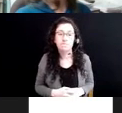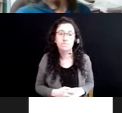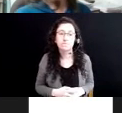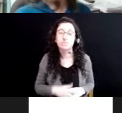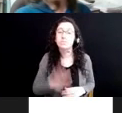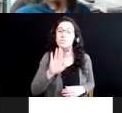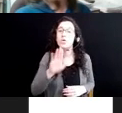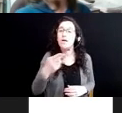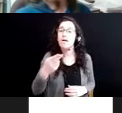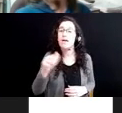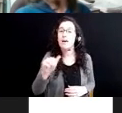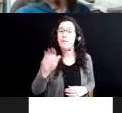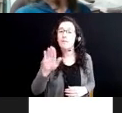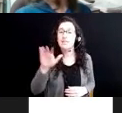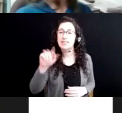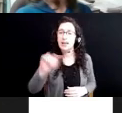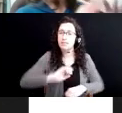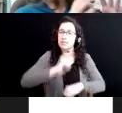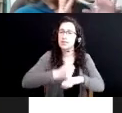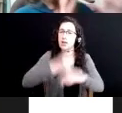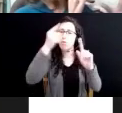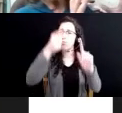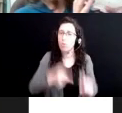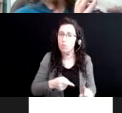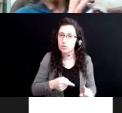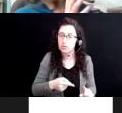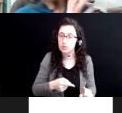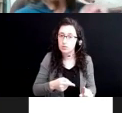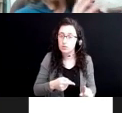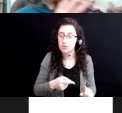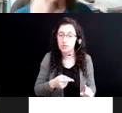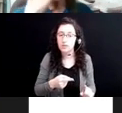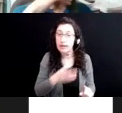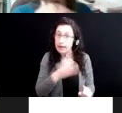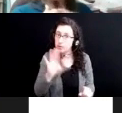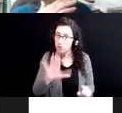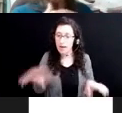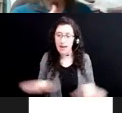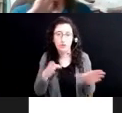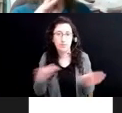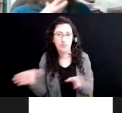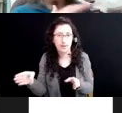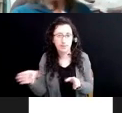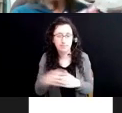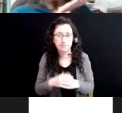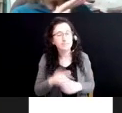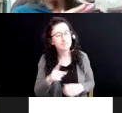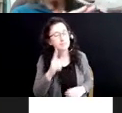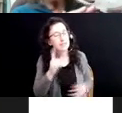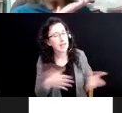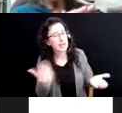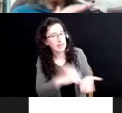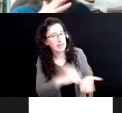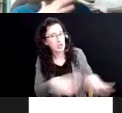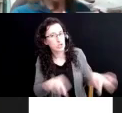and actions based on, and it could be based on habitat, but it helps to have a species lens again.